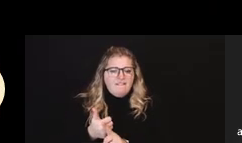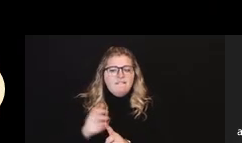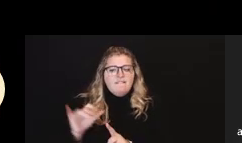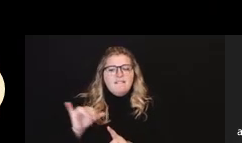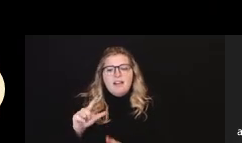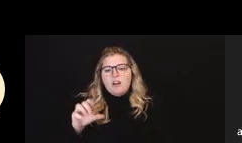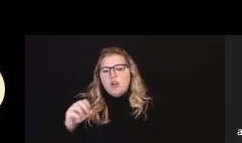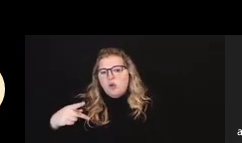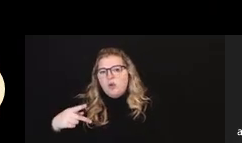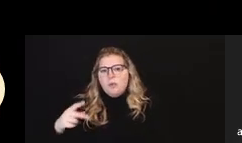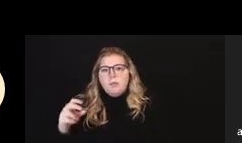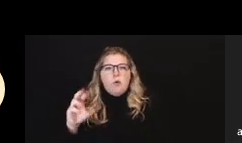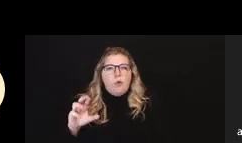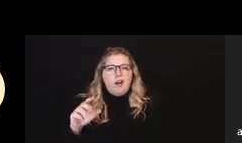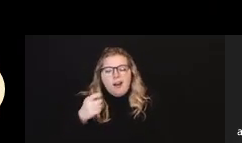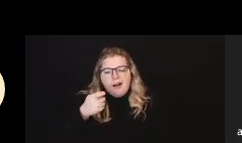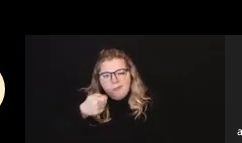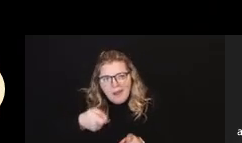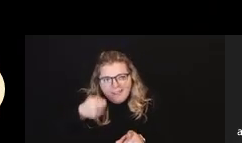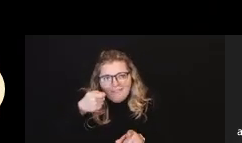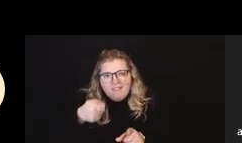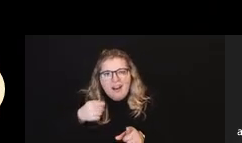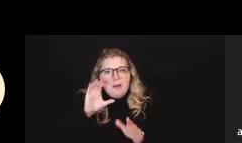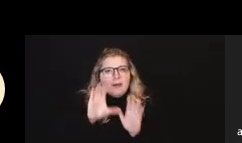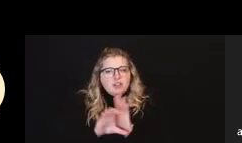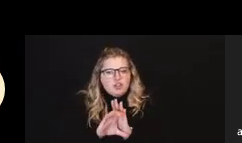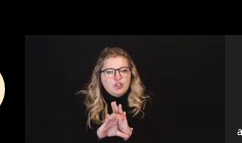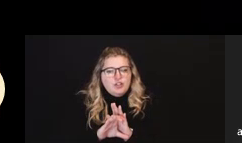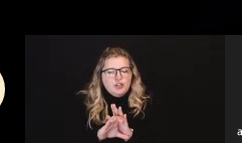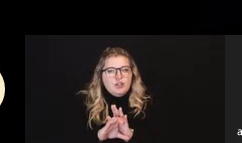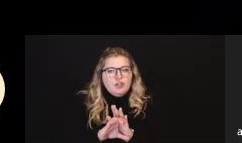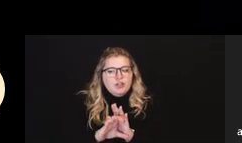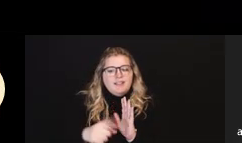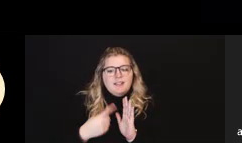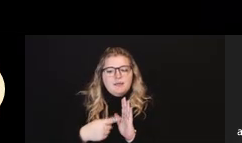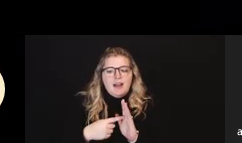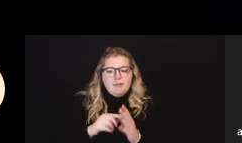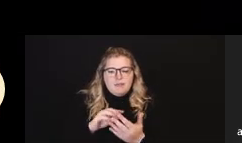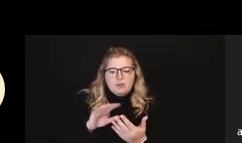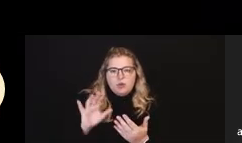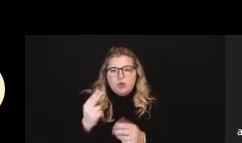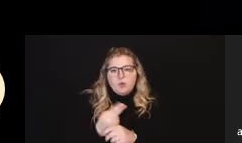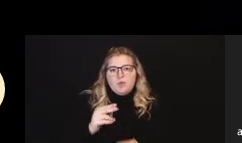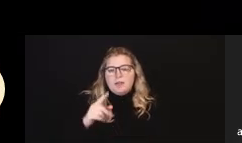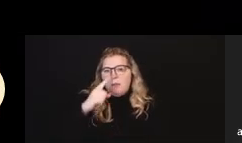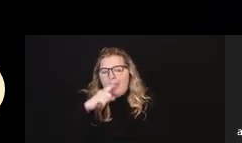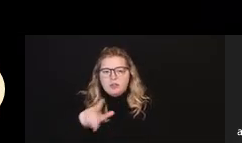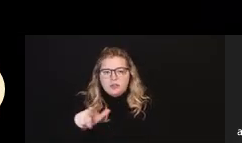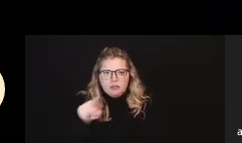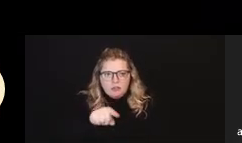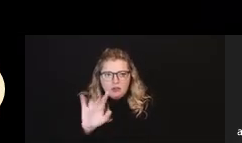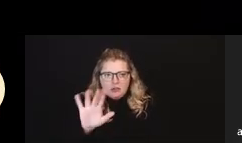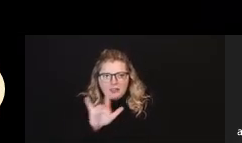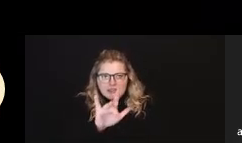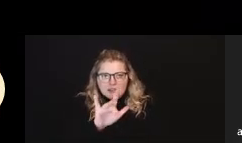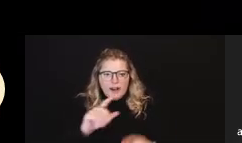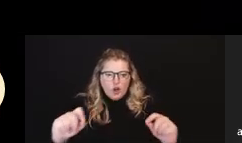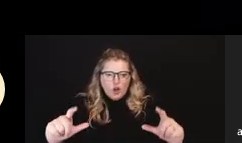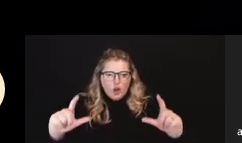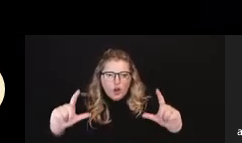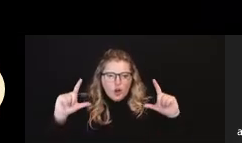or magnifying glass on the page where you kind of sometimes you center it using your mouse pointer and the whole screen, part of that